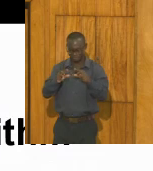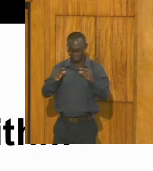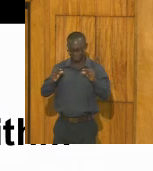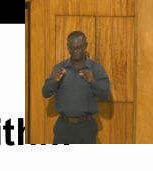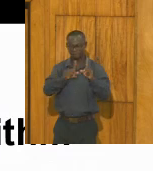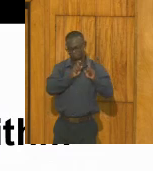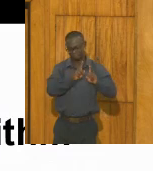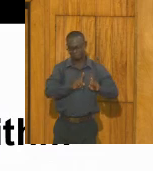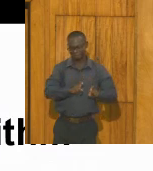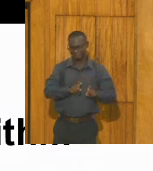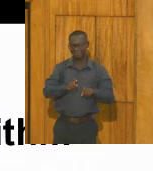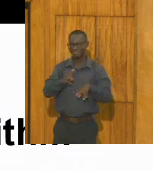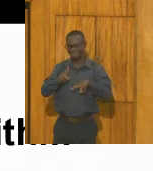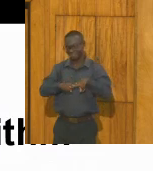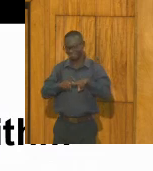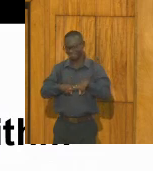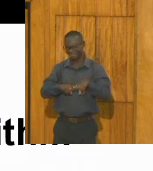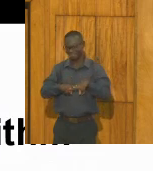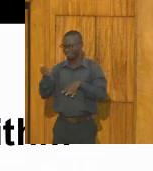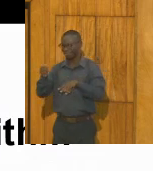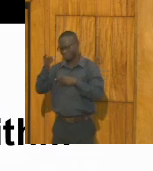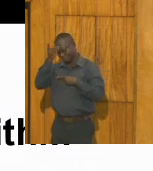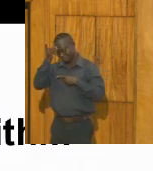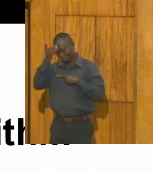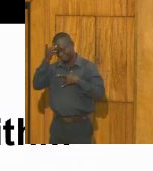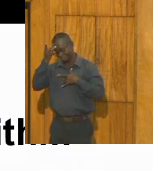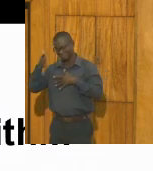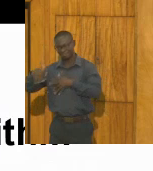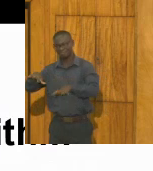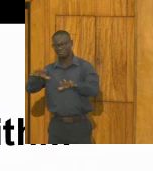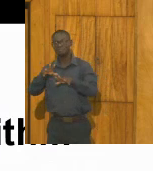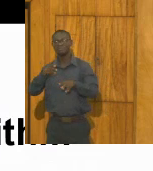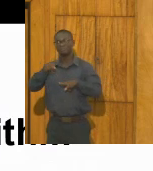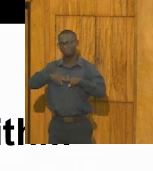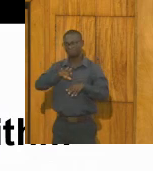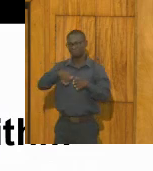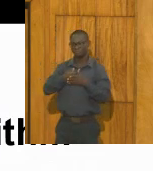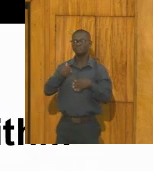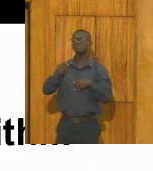the not just development of materials, but also in rollout of the trainings.